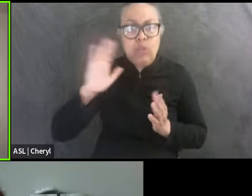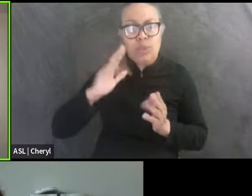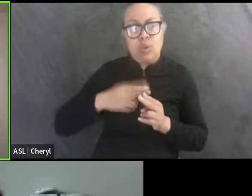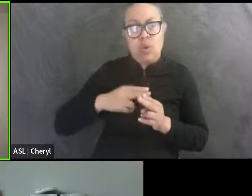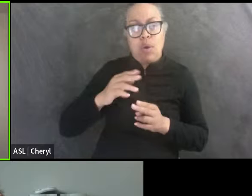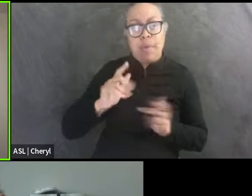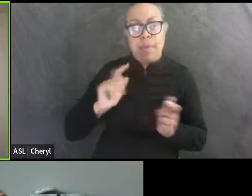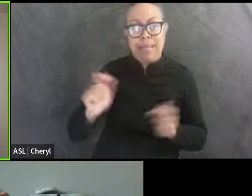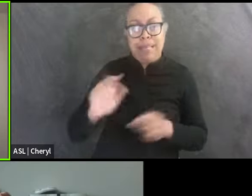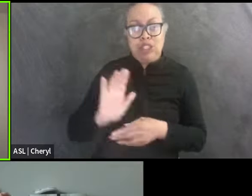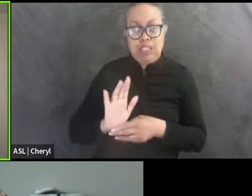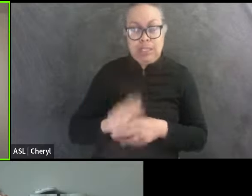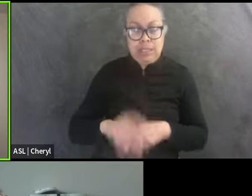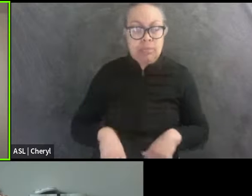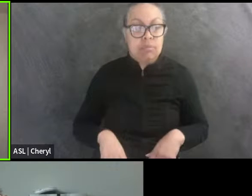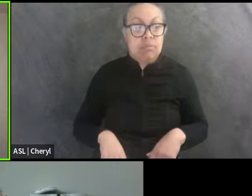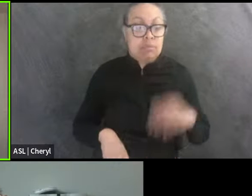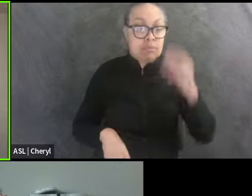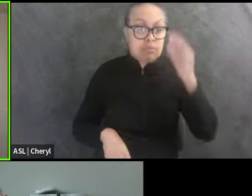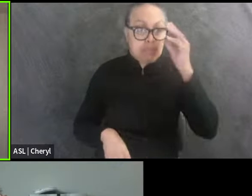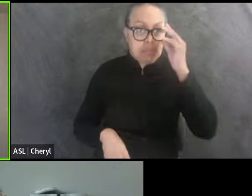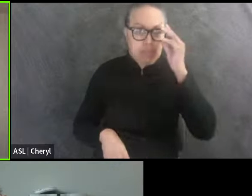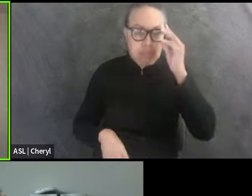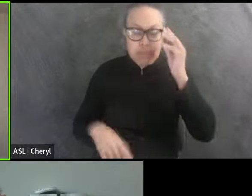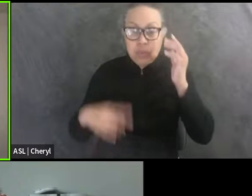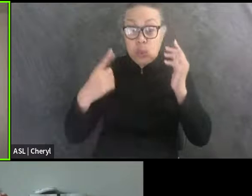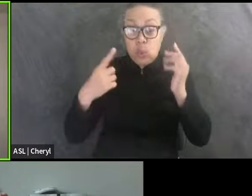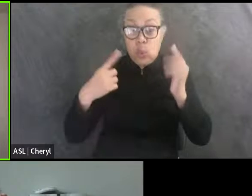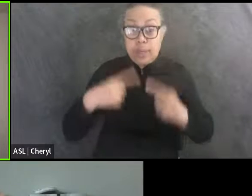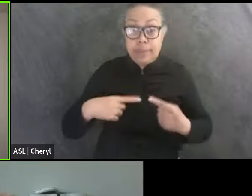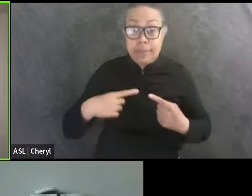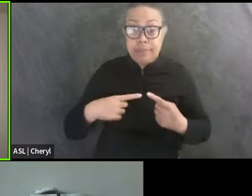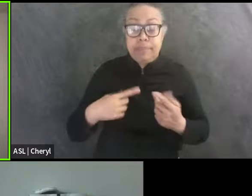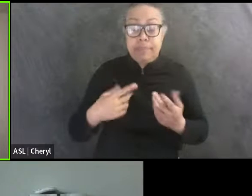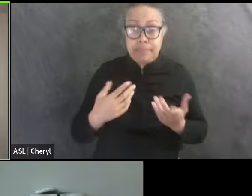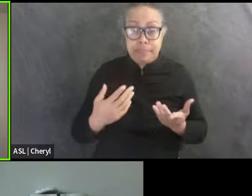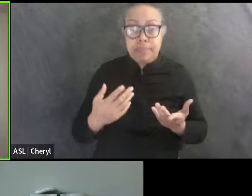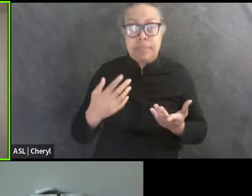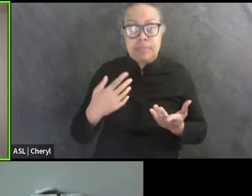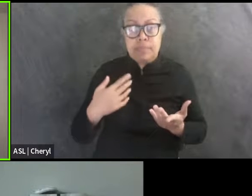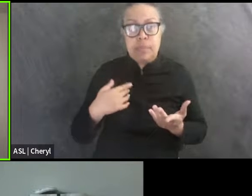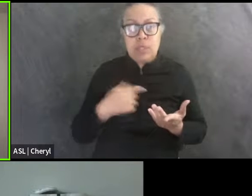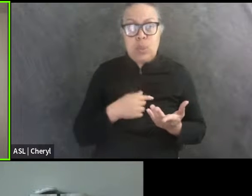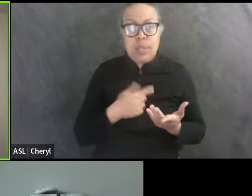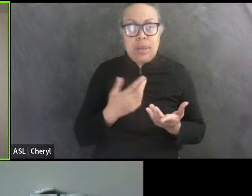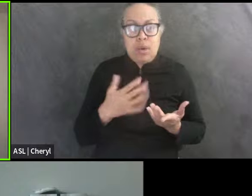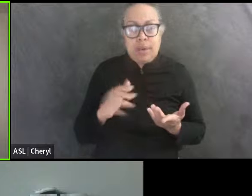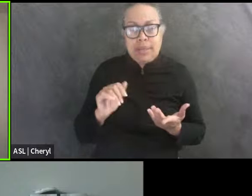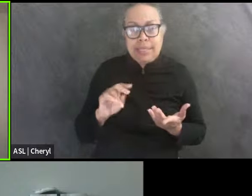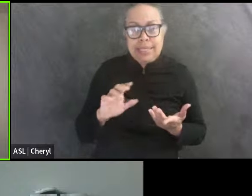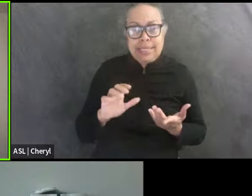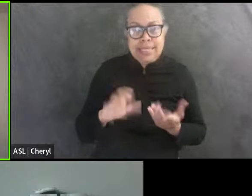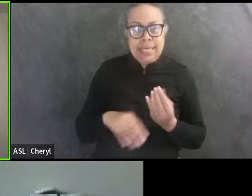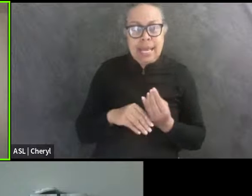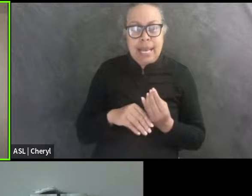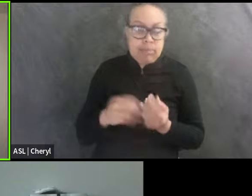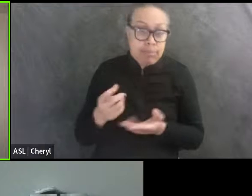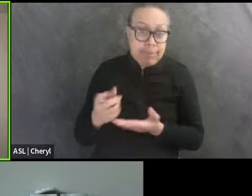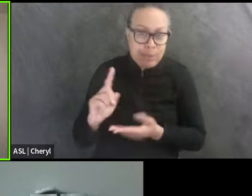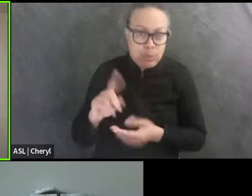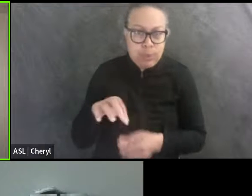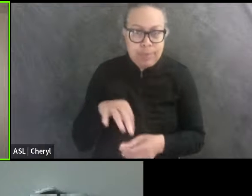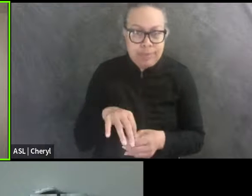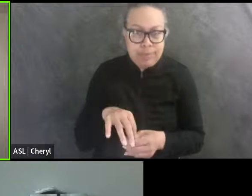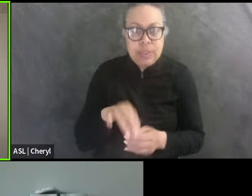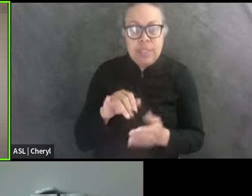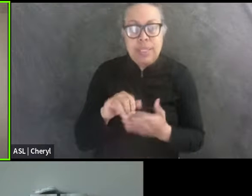But the one minor wrinkle there is that the condition that the ANC put on when they voted last week was that they get